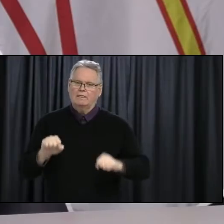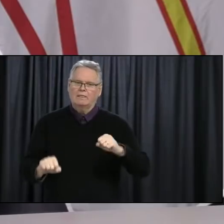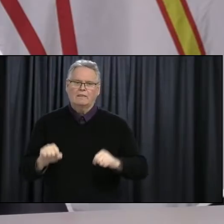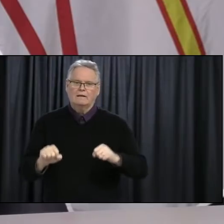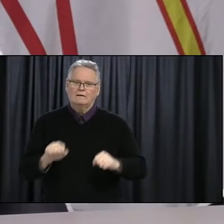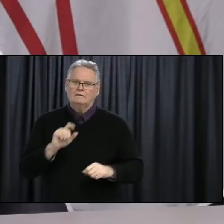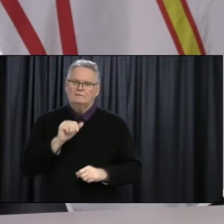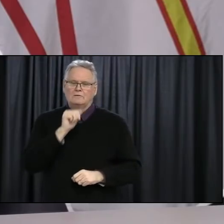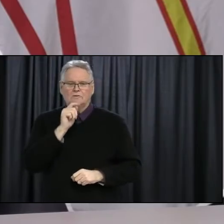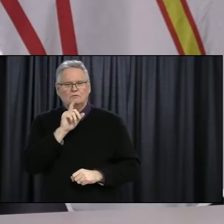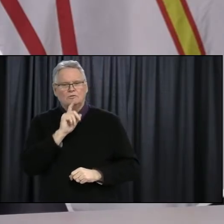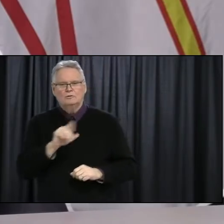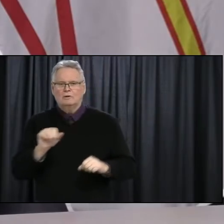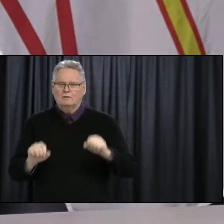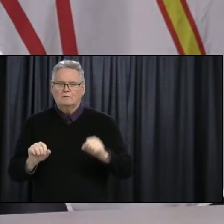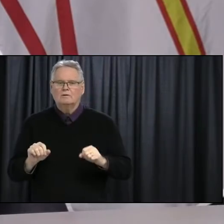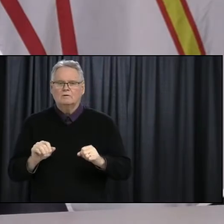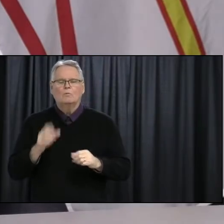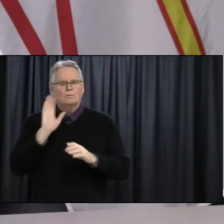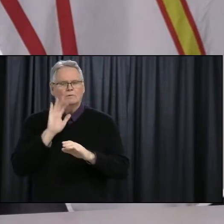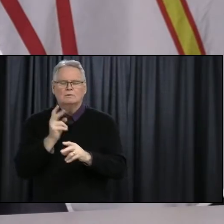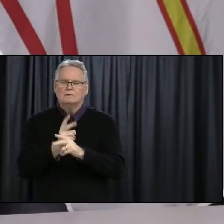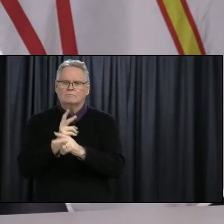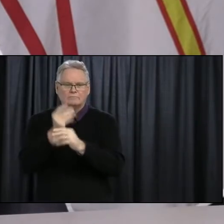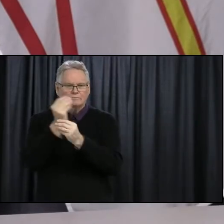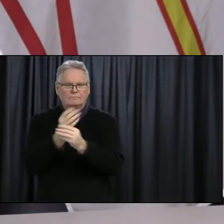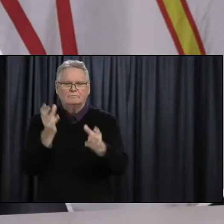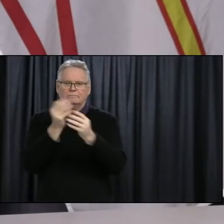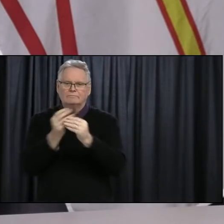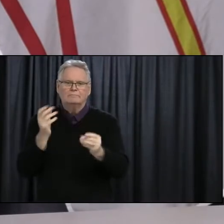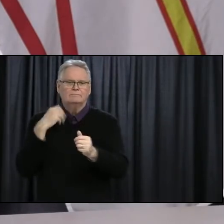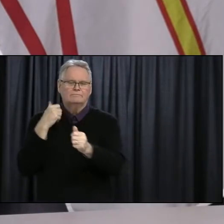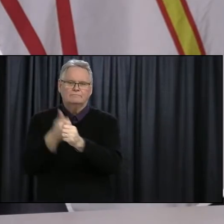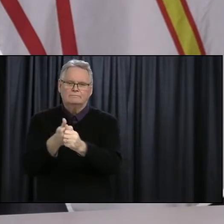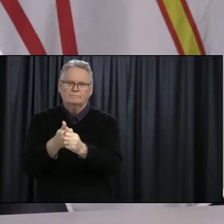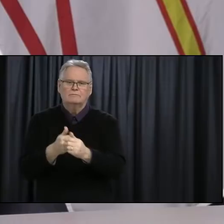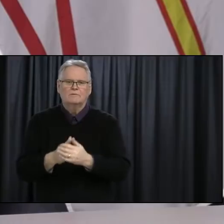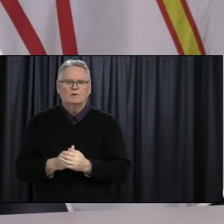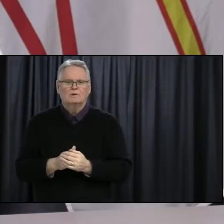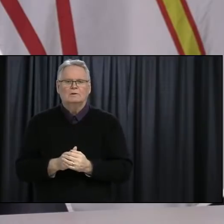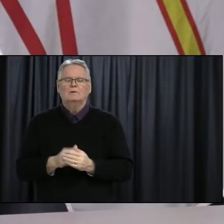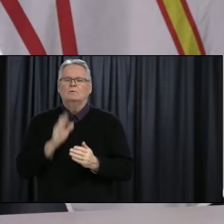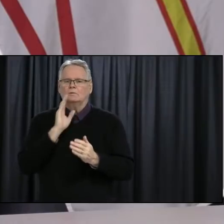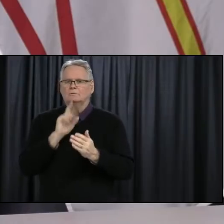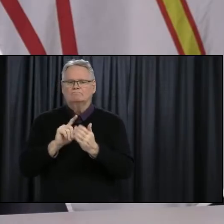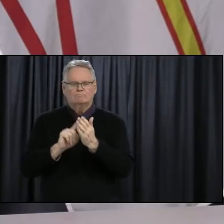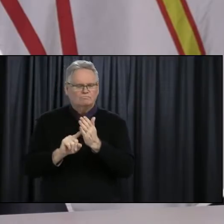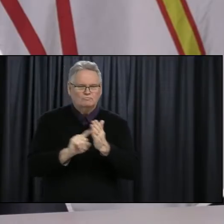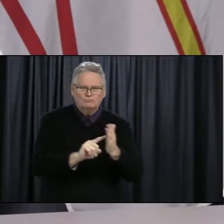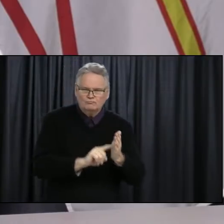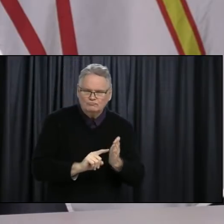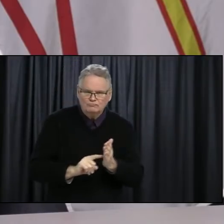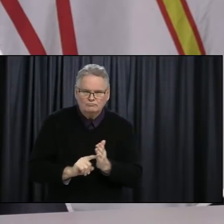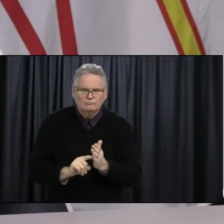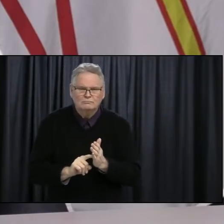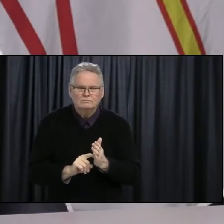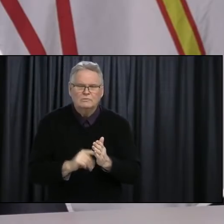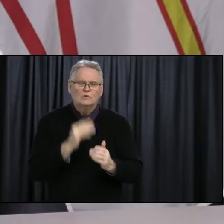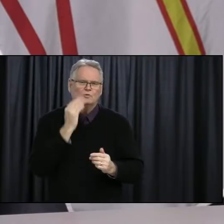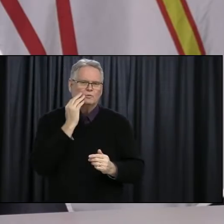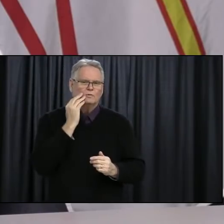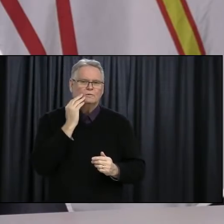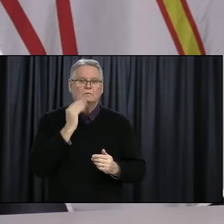other jurisdictions have armed us with the evidence we need to make informed decisions. What we don't know is what each day will